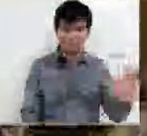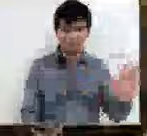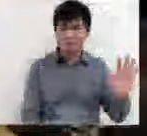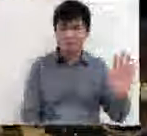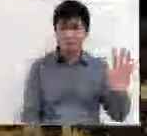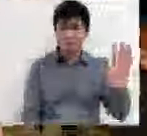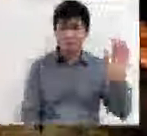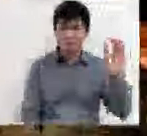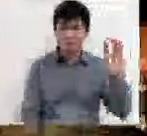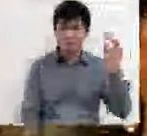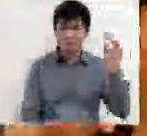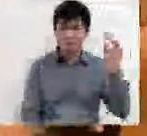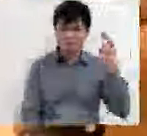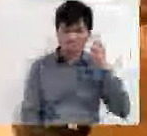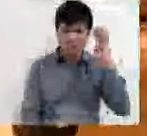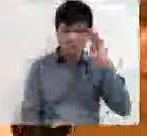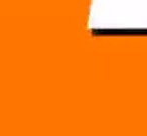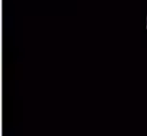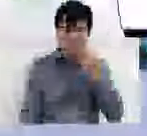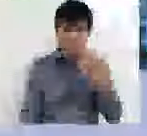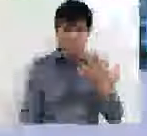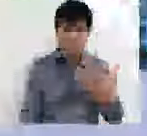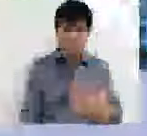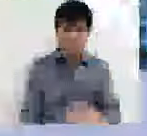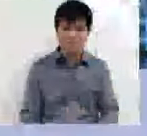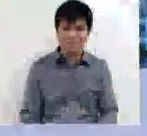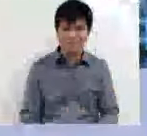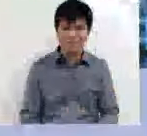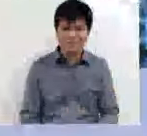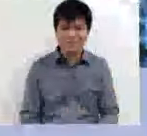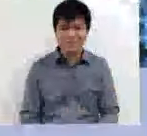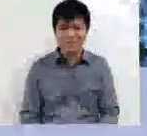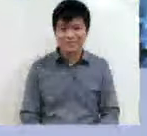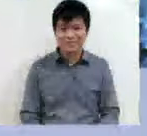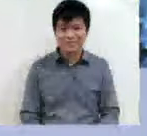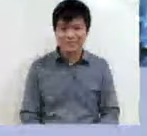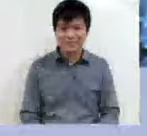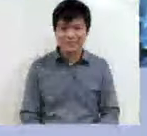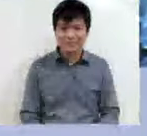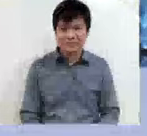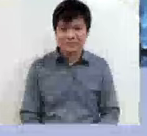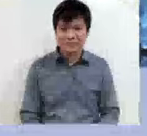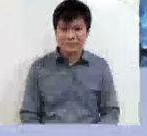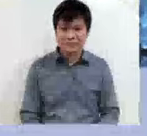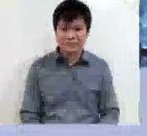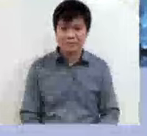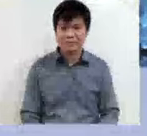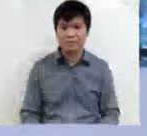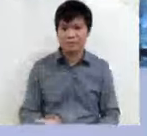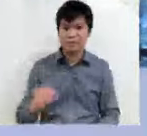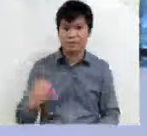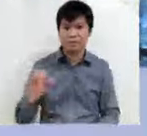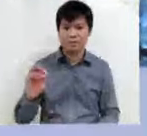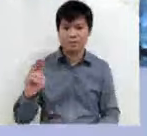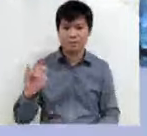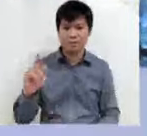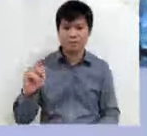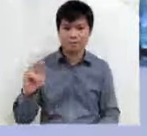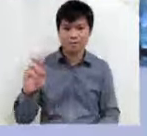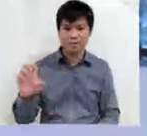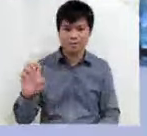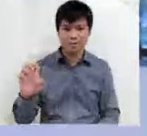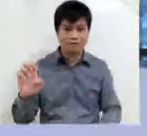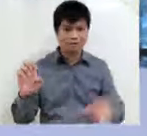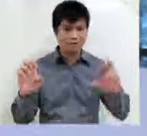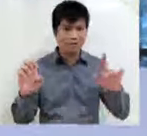Margie Bautista, News 5. Pinataob ng Creamline Cool Smashers ang Cherry Tigo crossovers